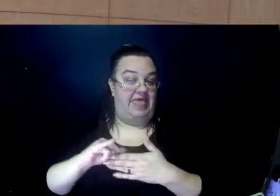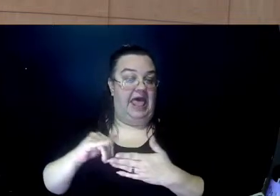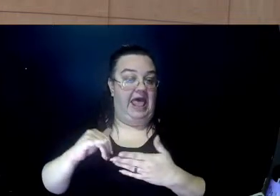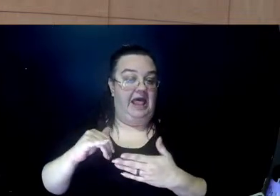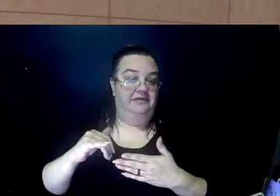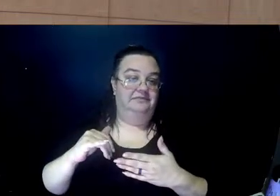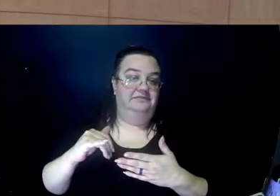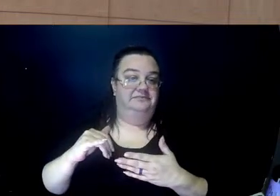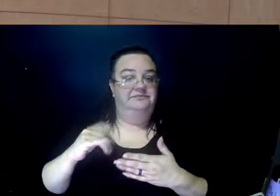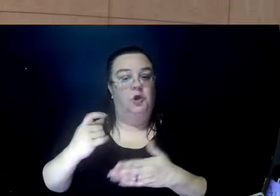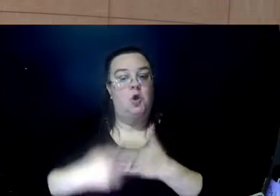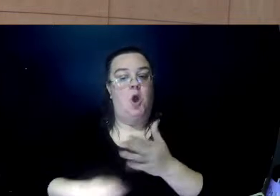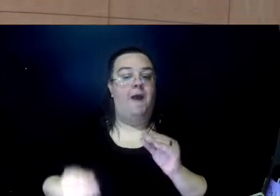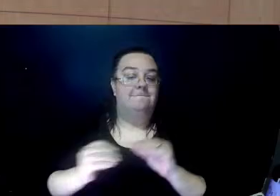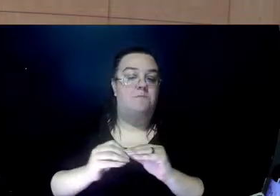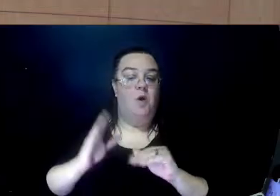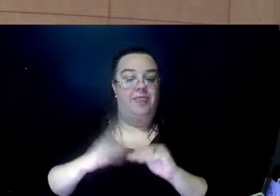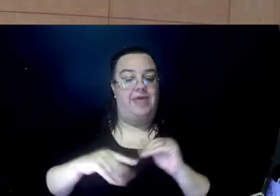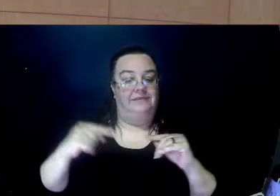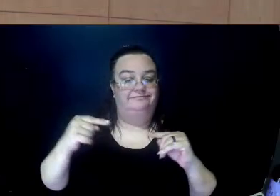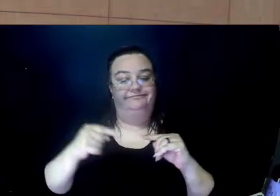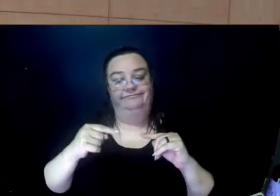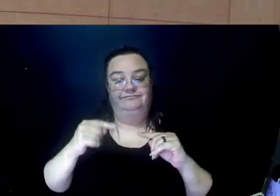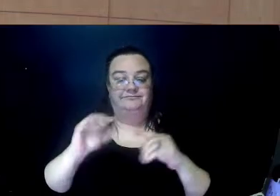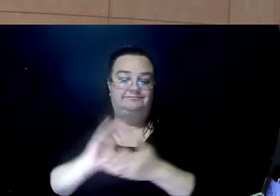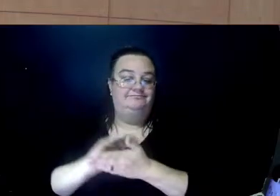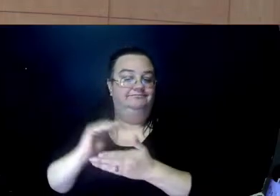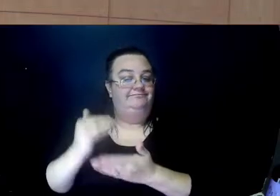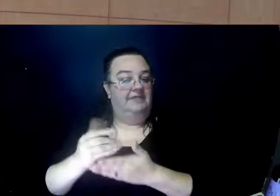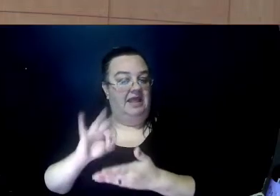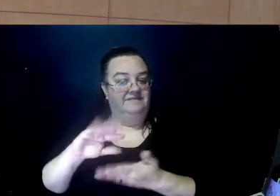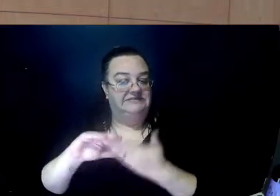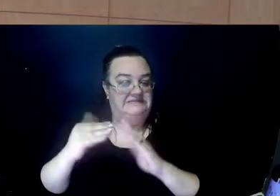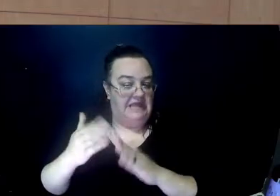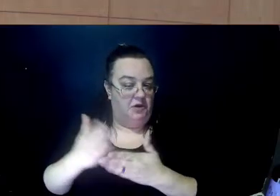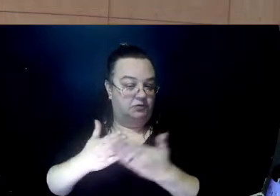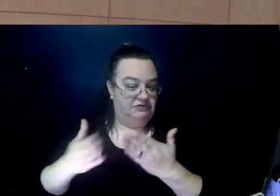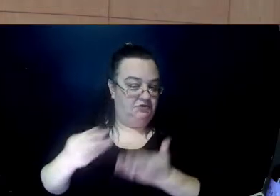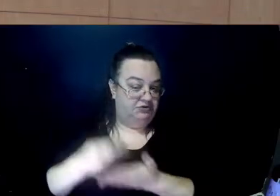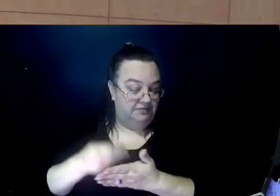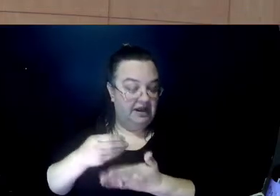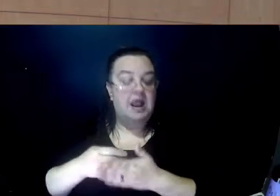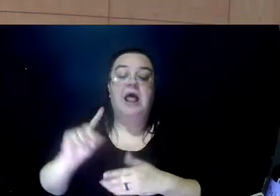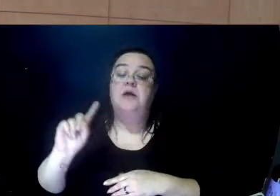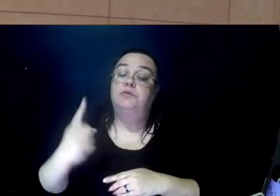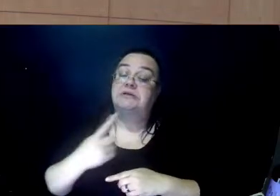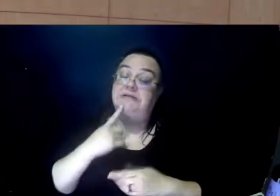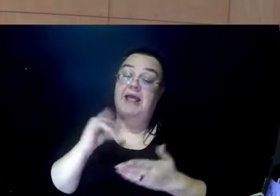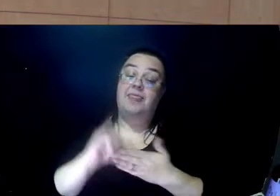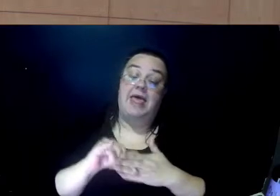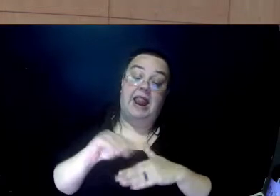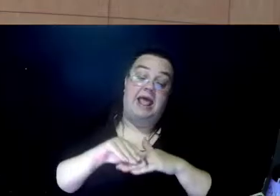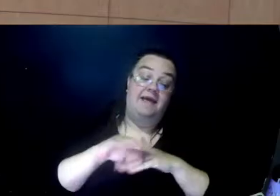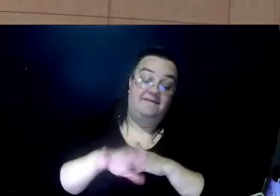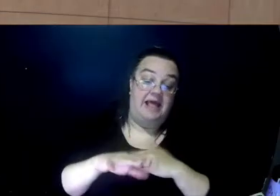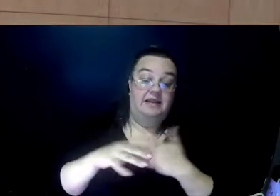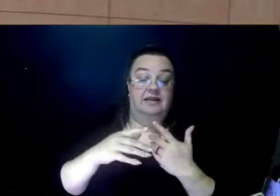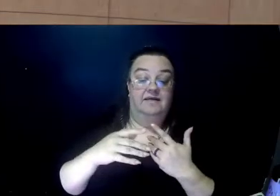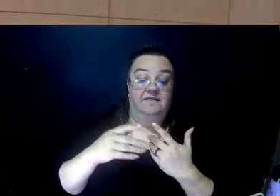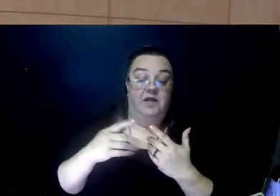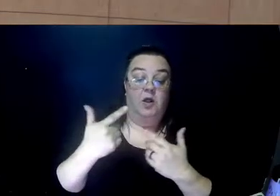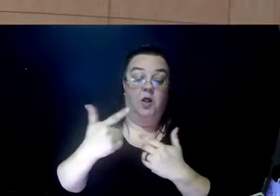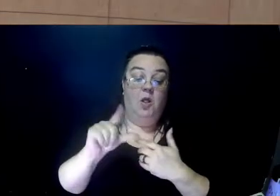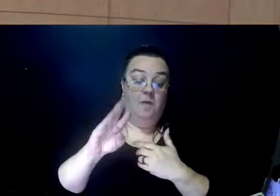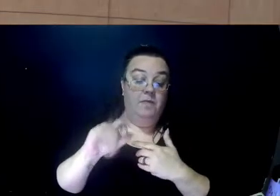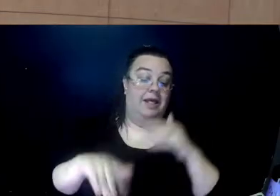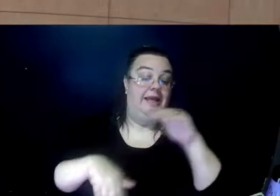X dollars of town resources. I was simply saying that the effective global cap on this will be